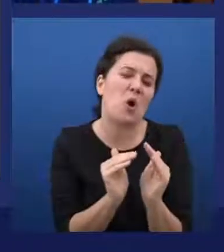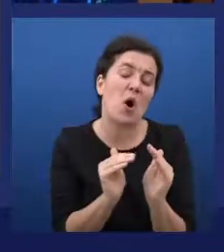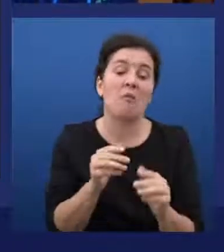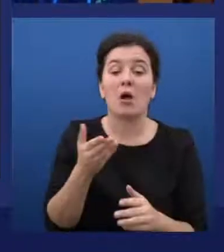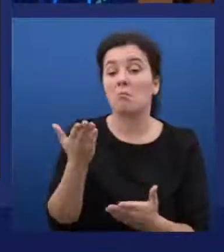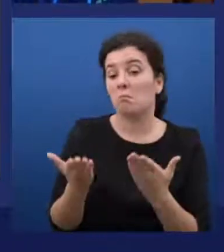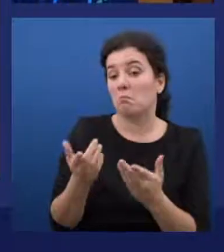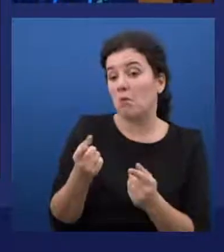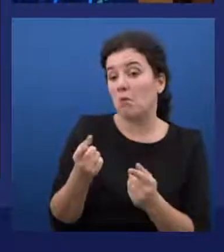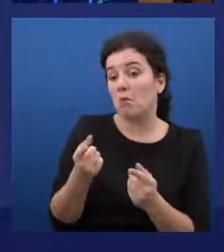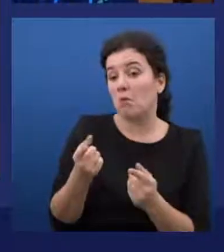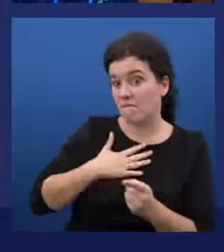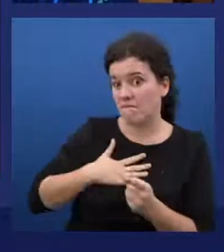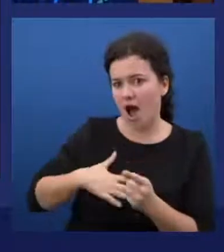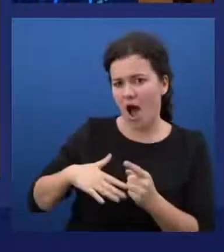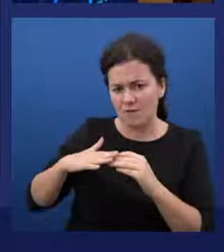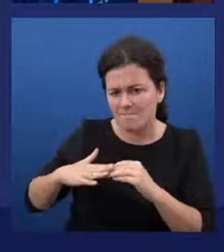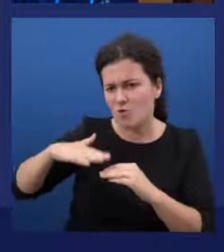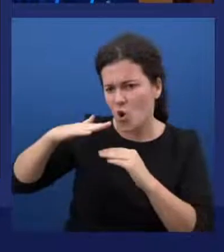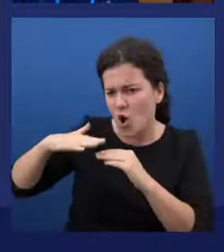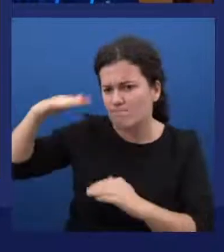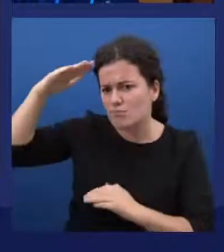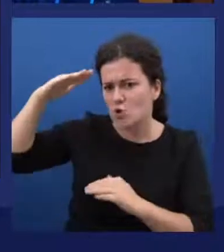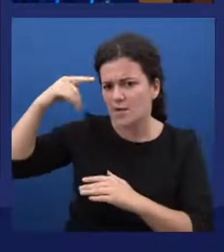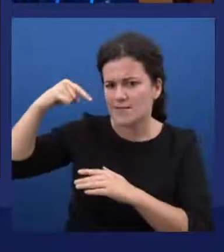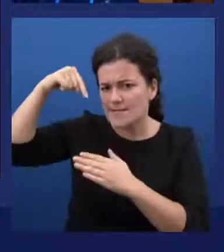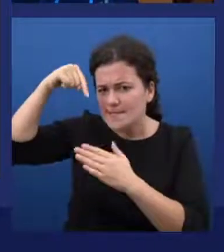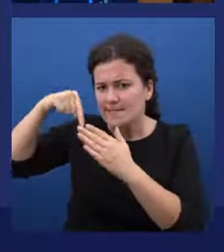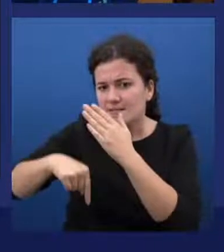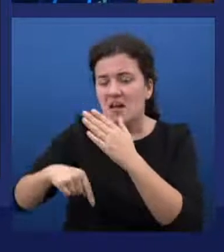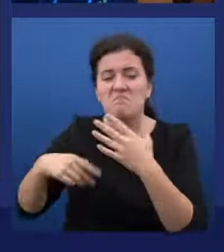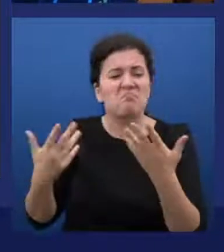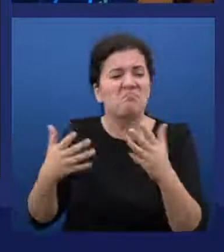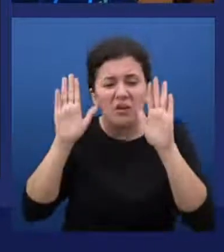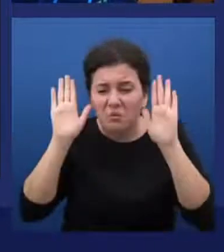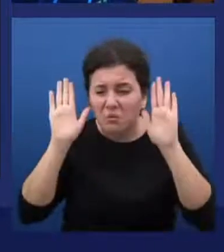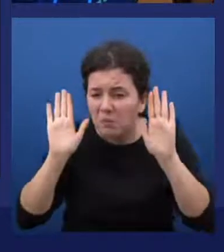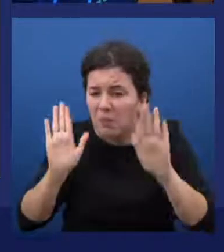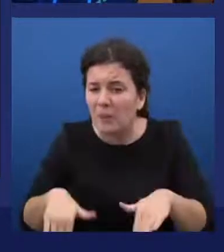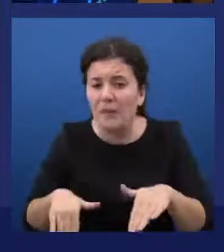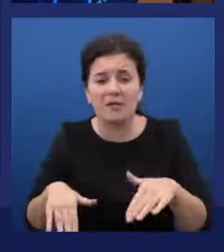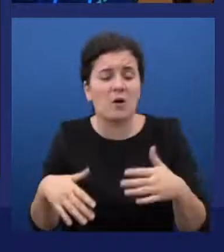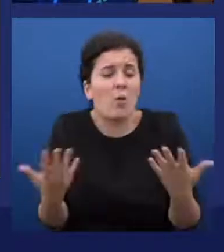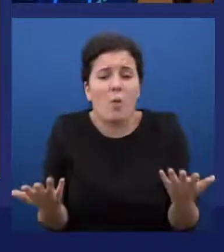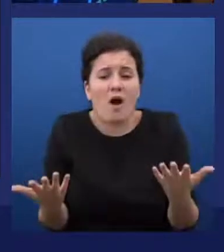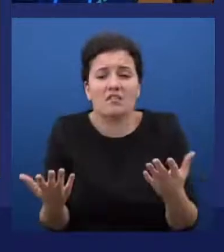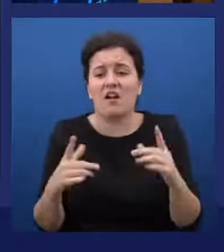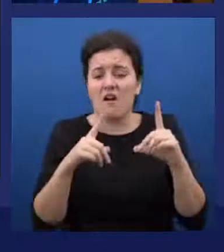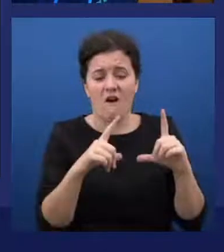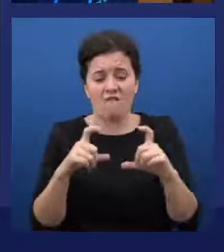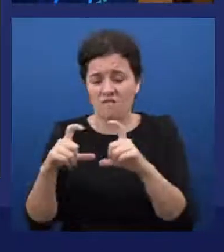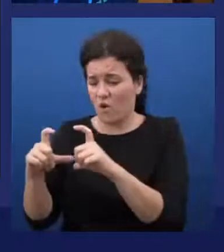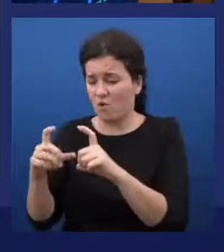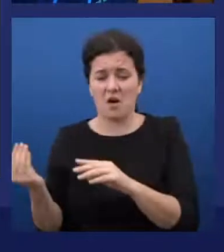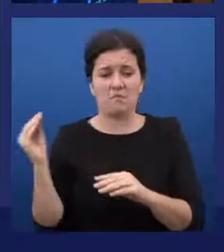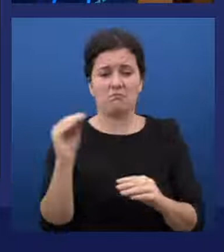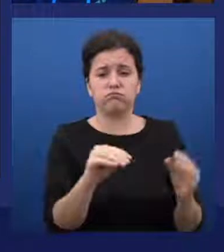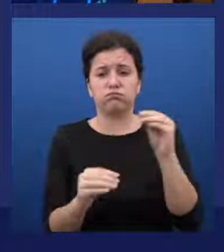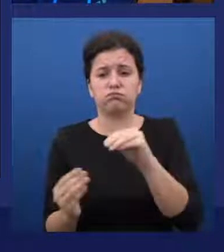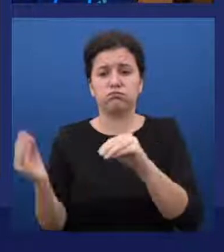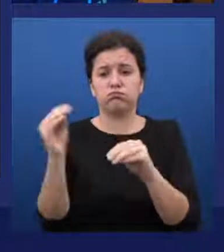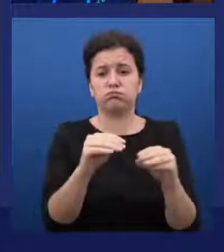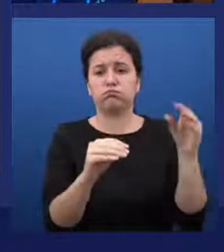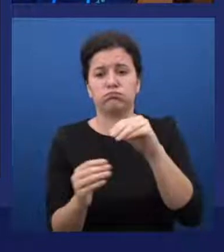do more, well, it's actually quite easy. It's just like adding images to your computer. You say, right, I want to add